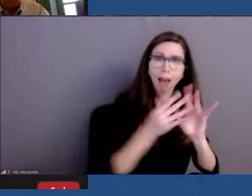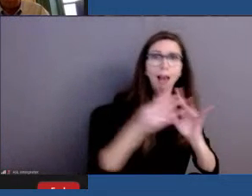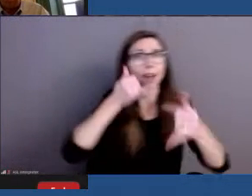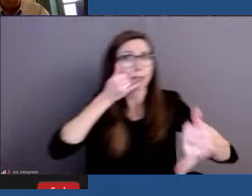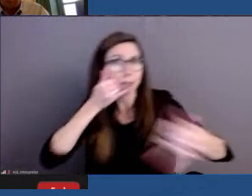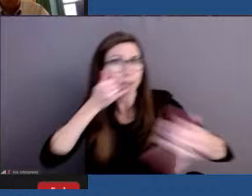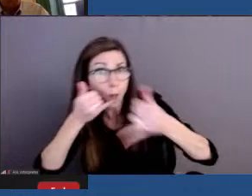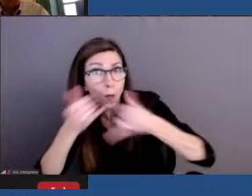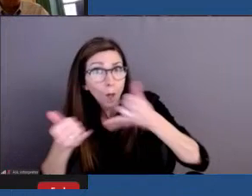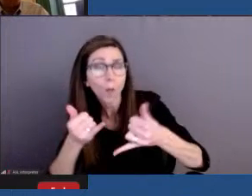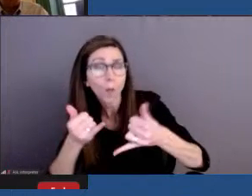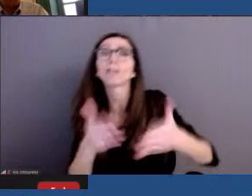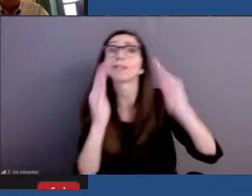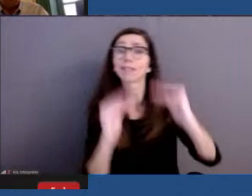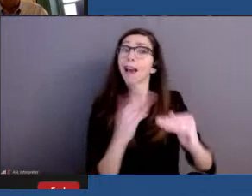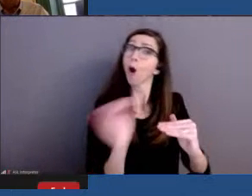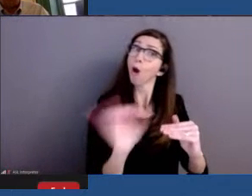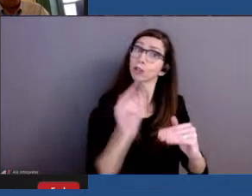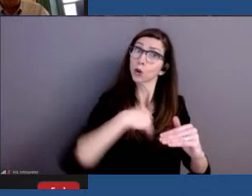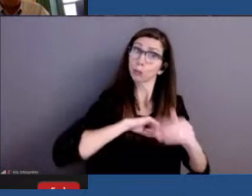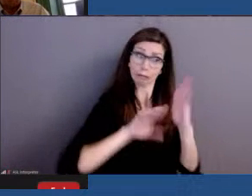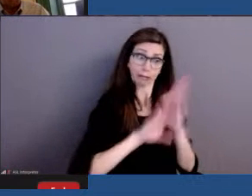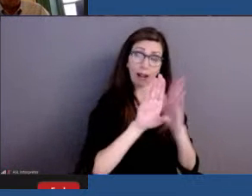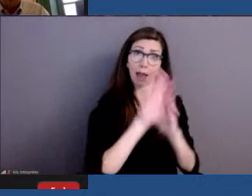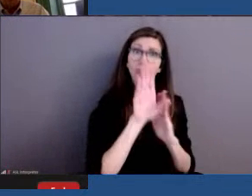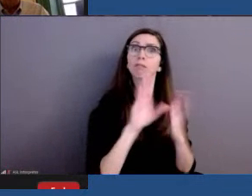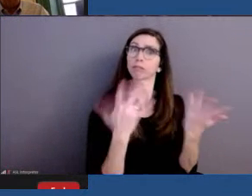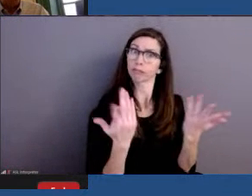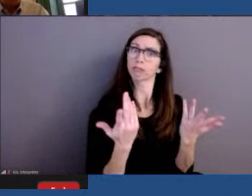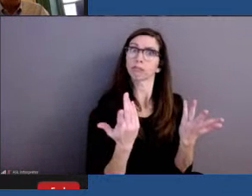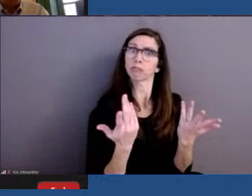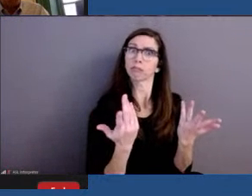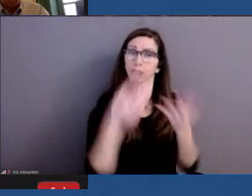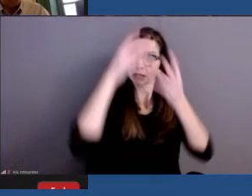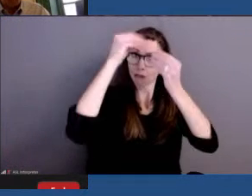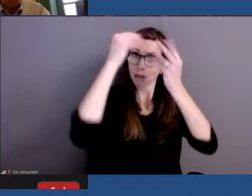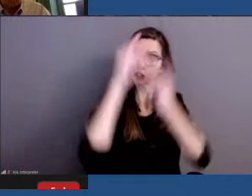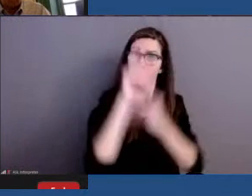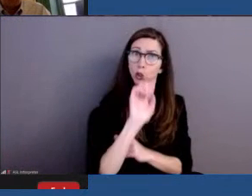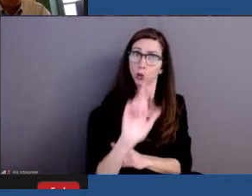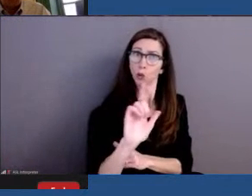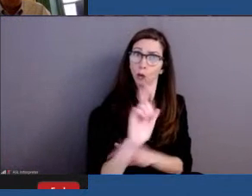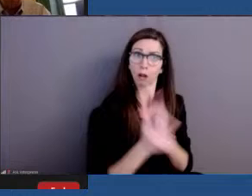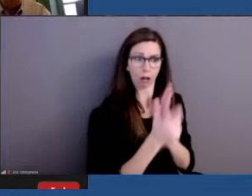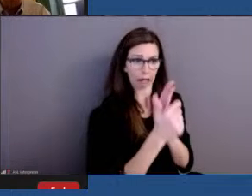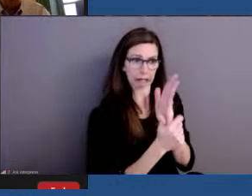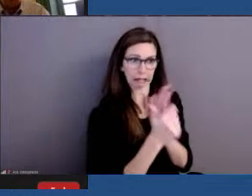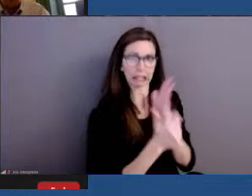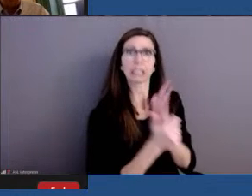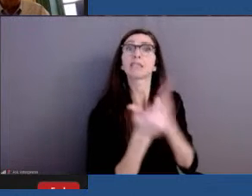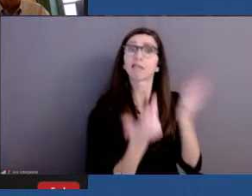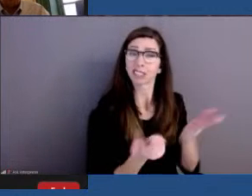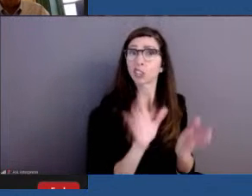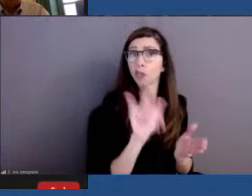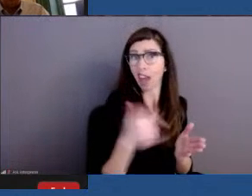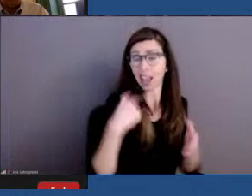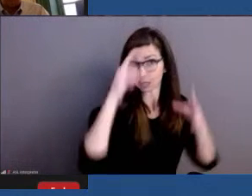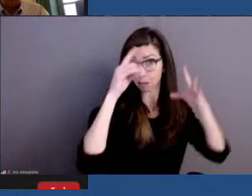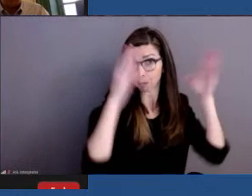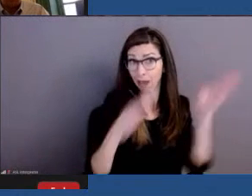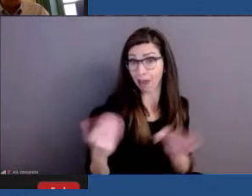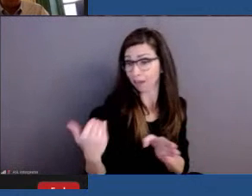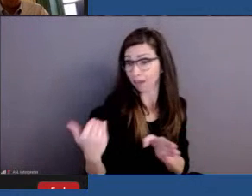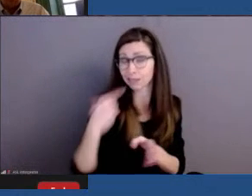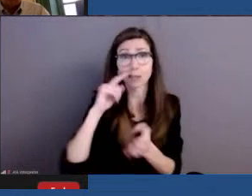for community groups to get together and provide feedback. This comprehensive plan, approved by Council on November 25th, is already making